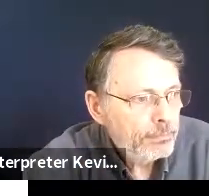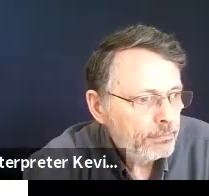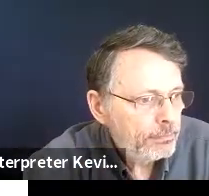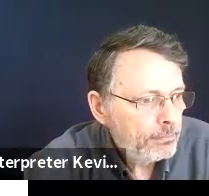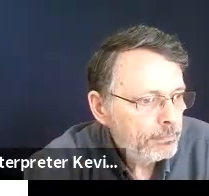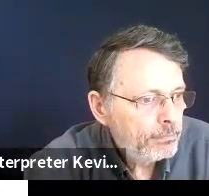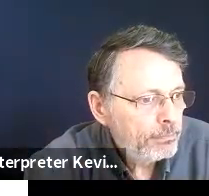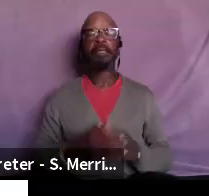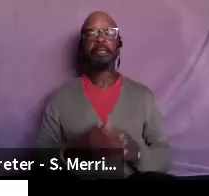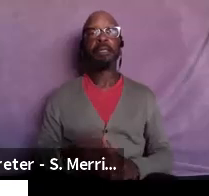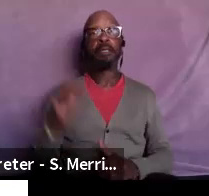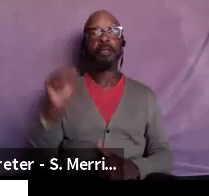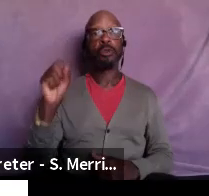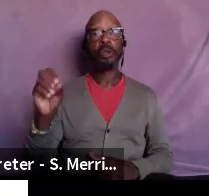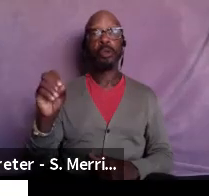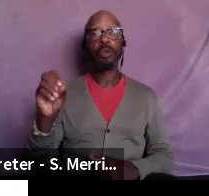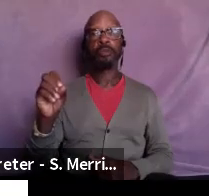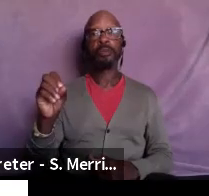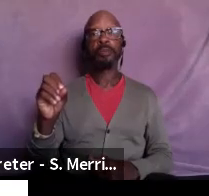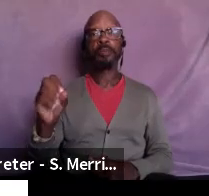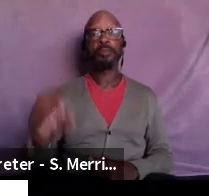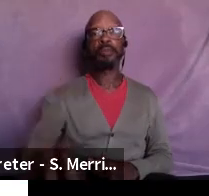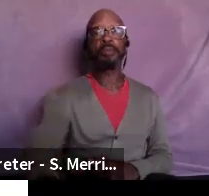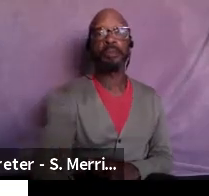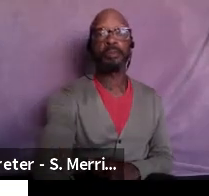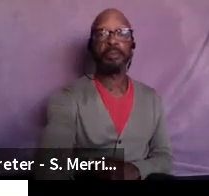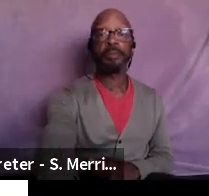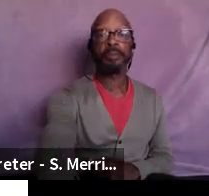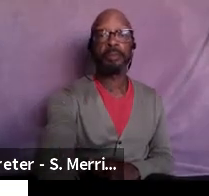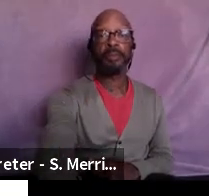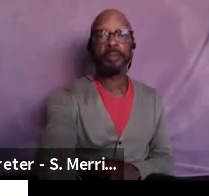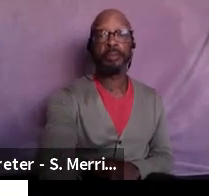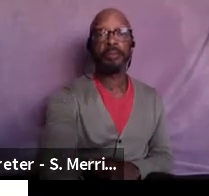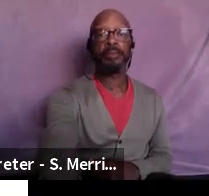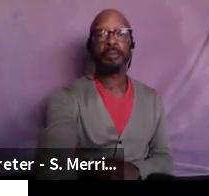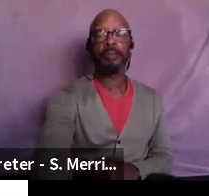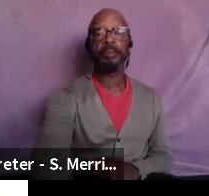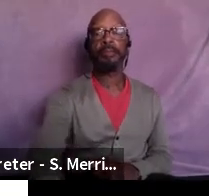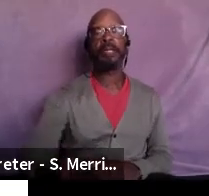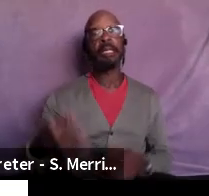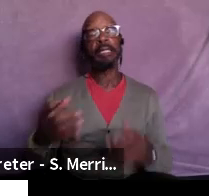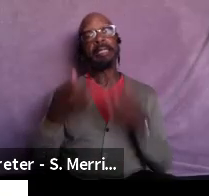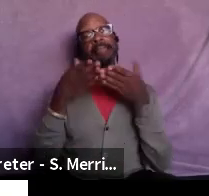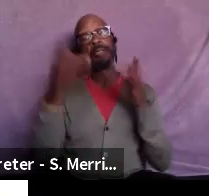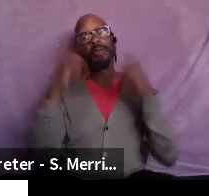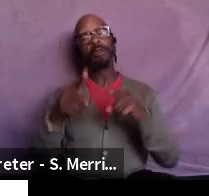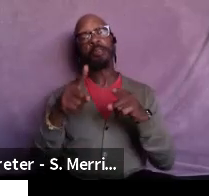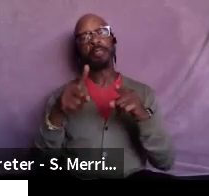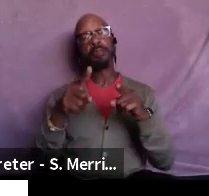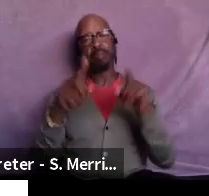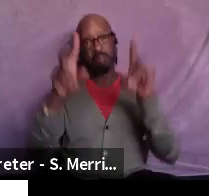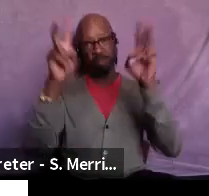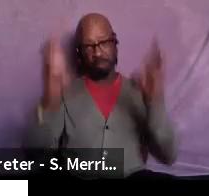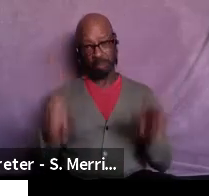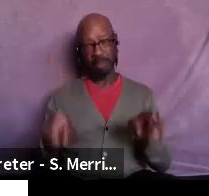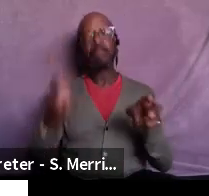So the general agreement terms of this voluntary resolution agreement included